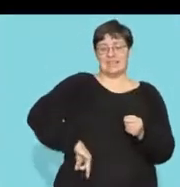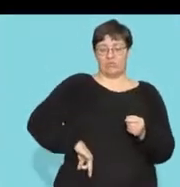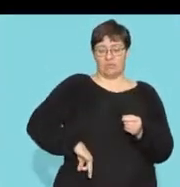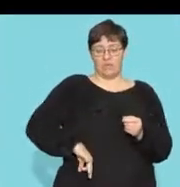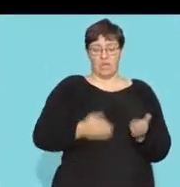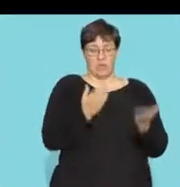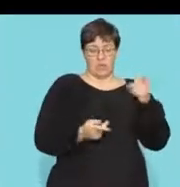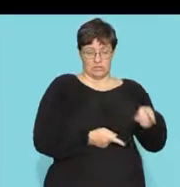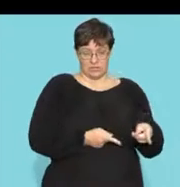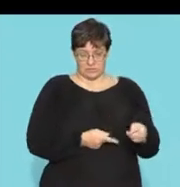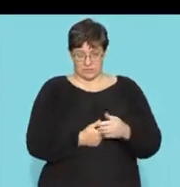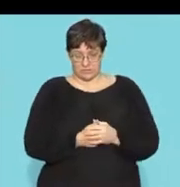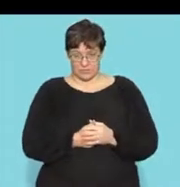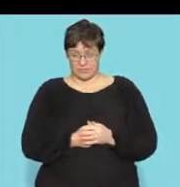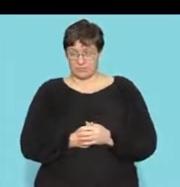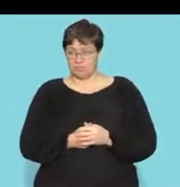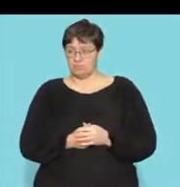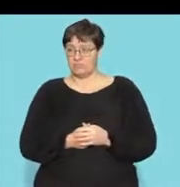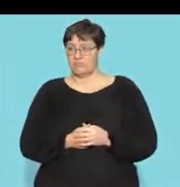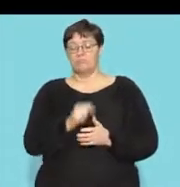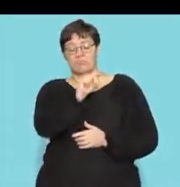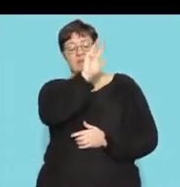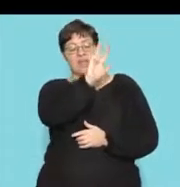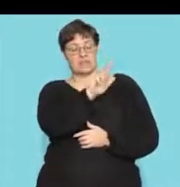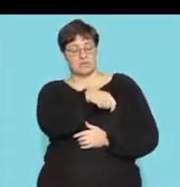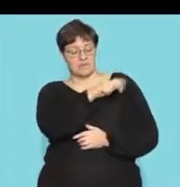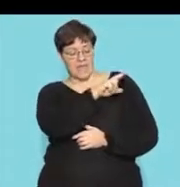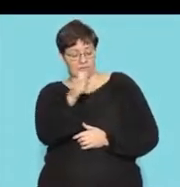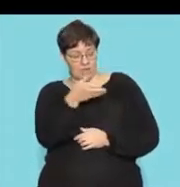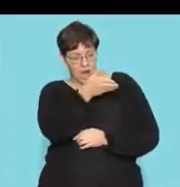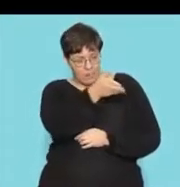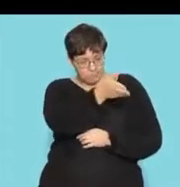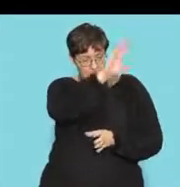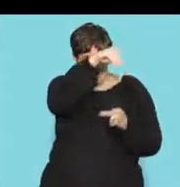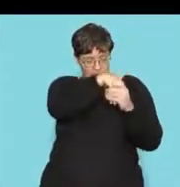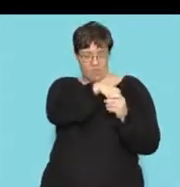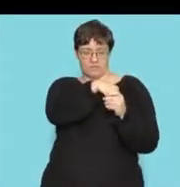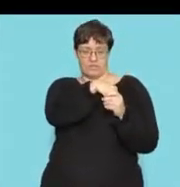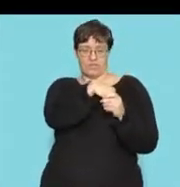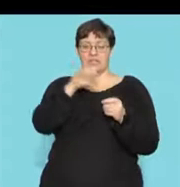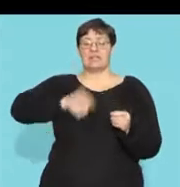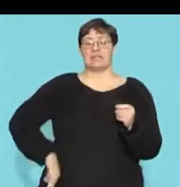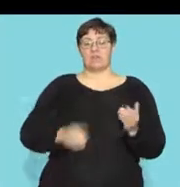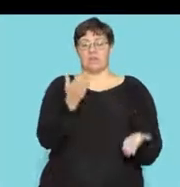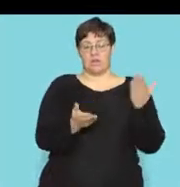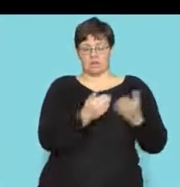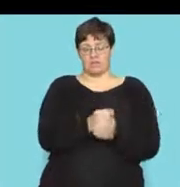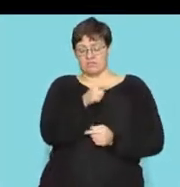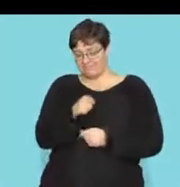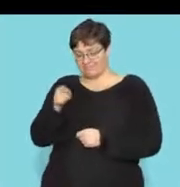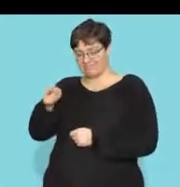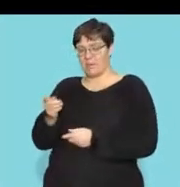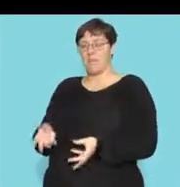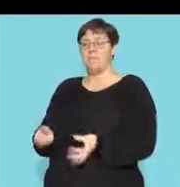As you can see, there's the 9,800 included in salaries and wages, therefore giving you a figure